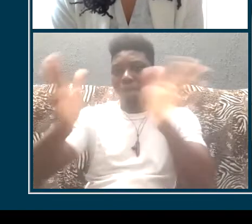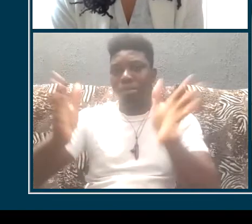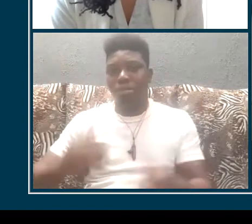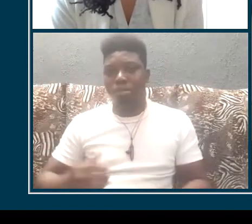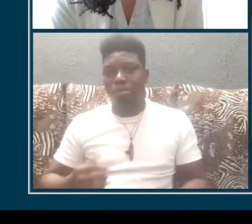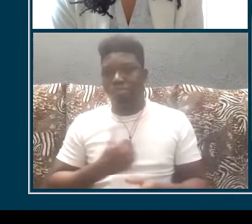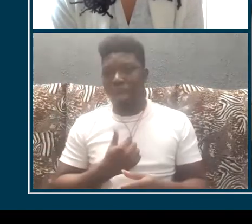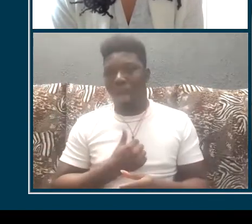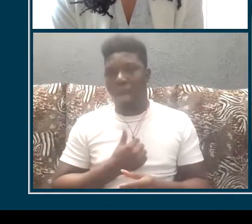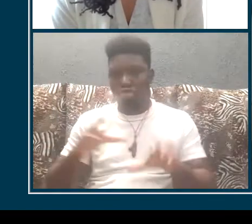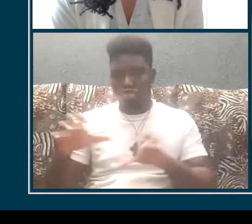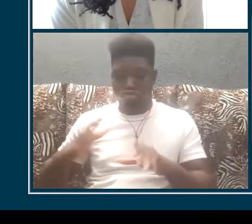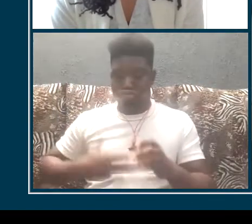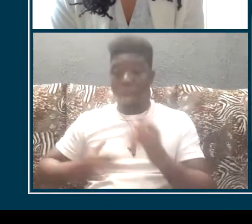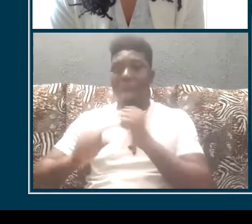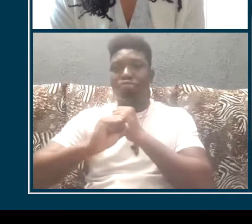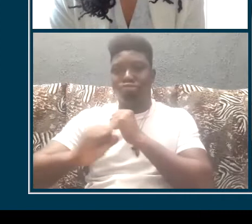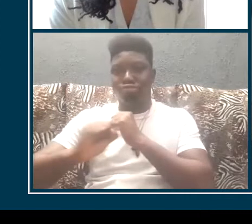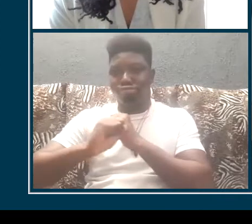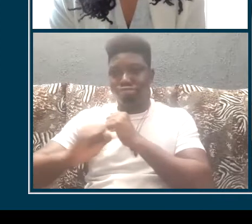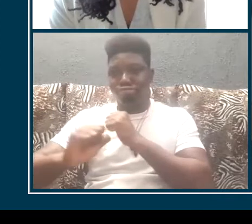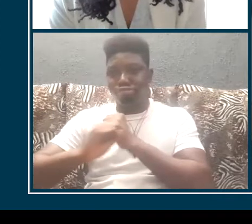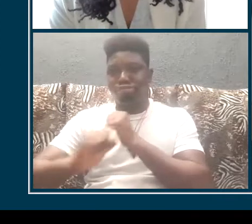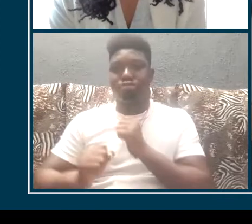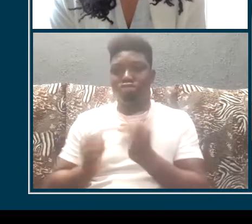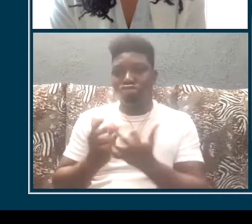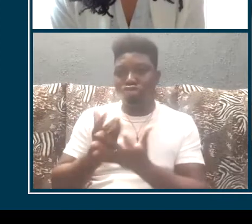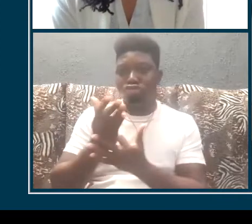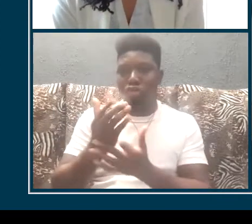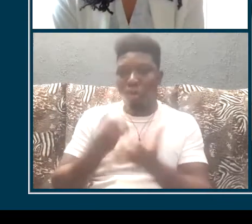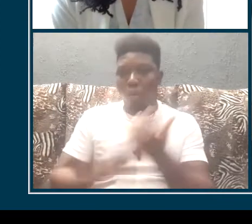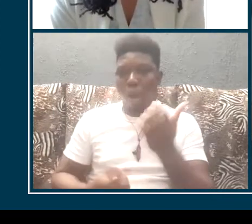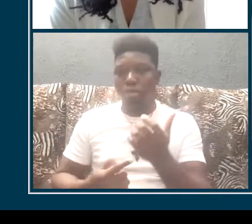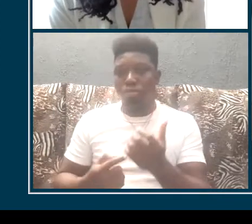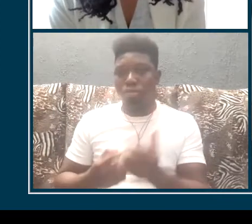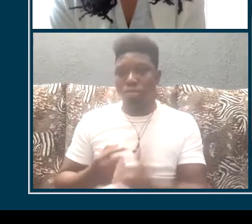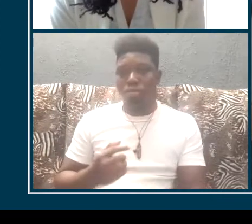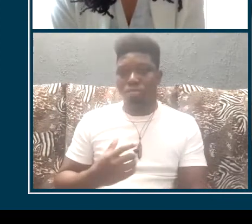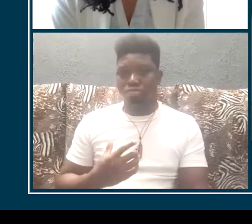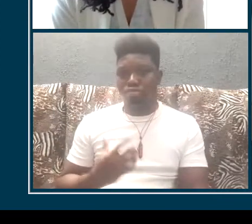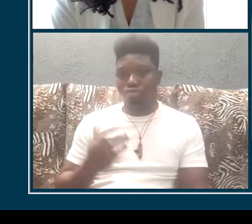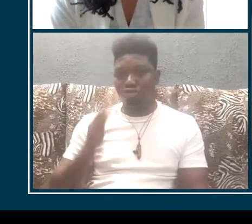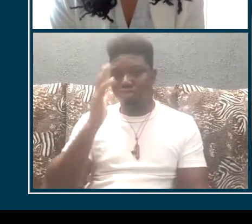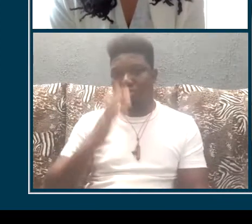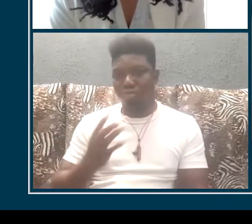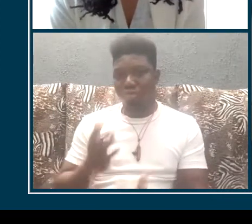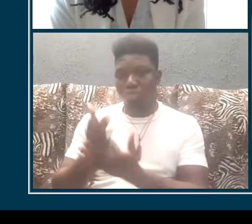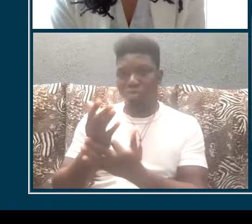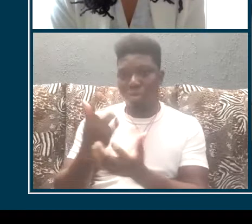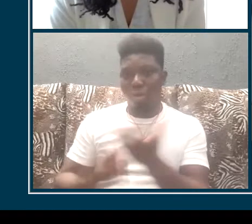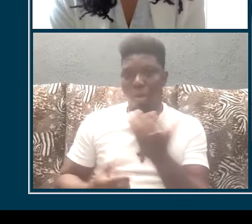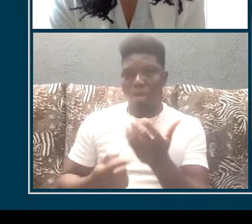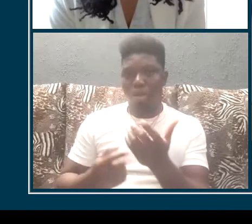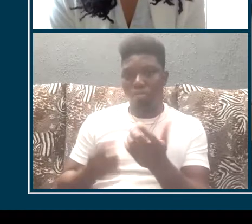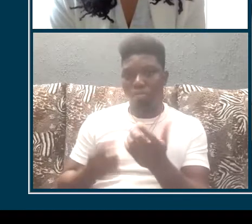advocacy through what I would term education, and more on a one-on-one basis. You